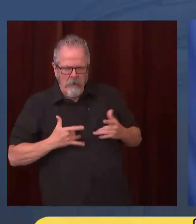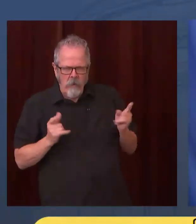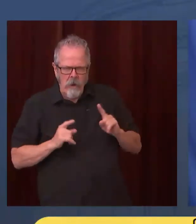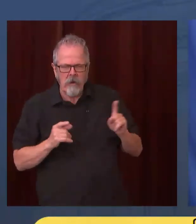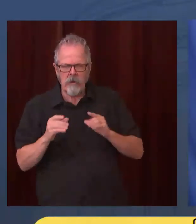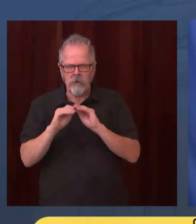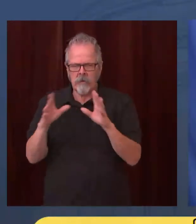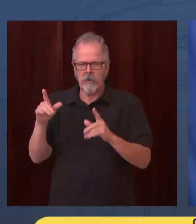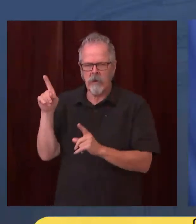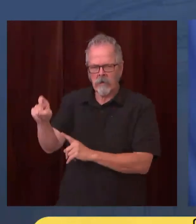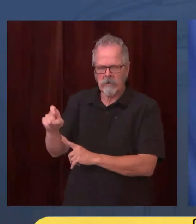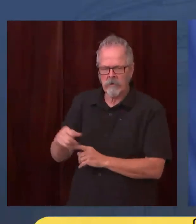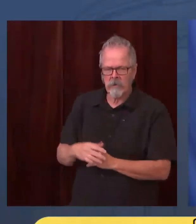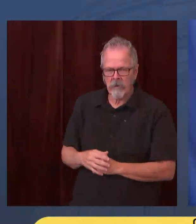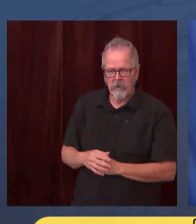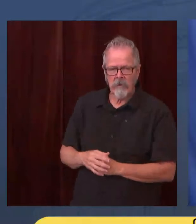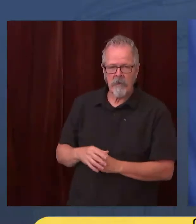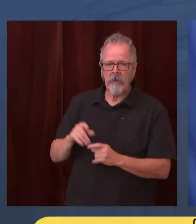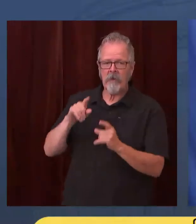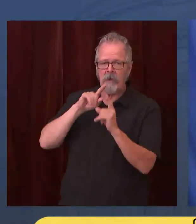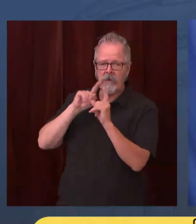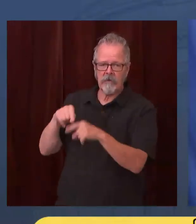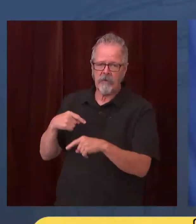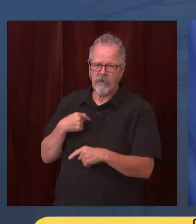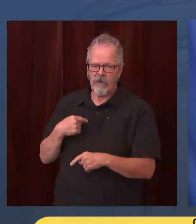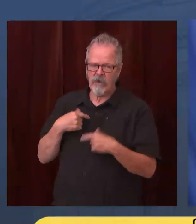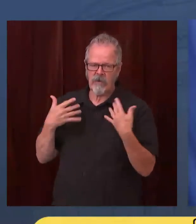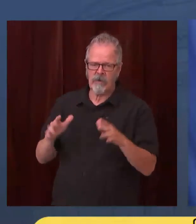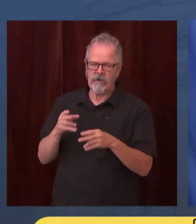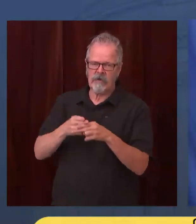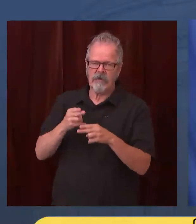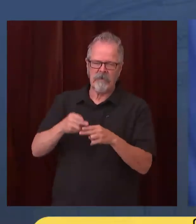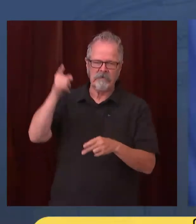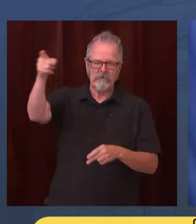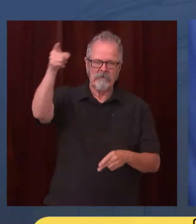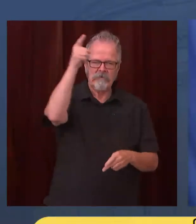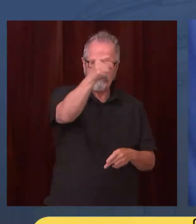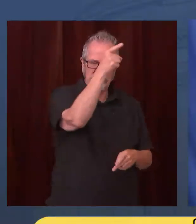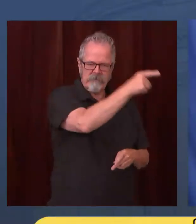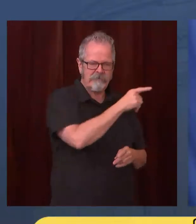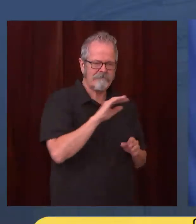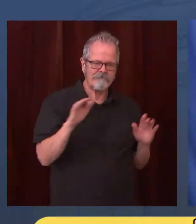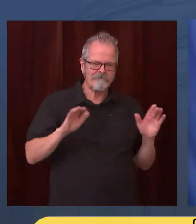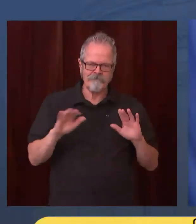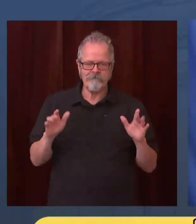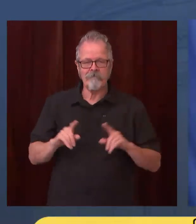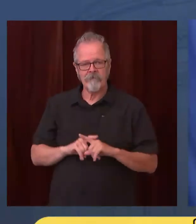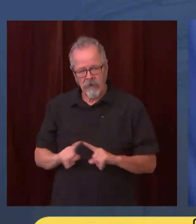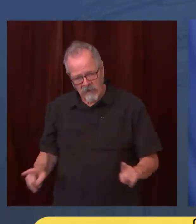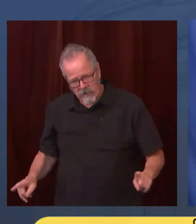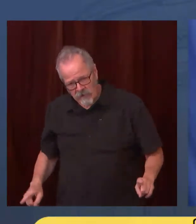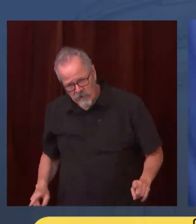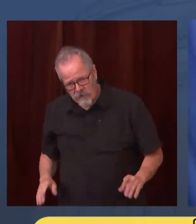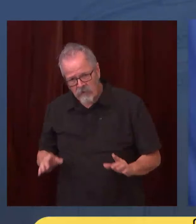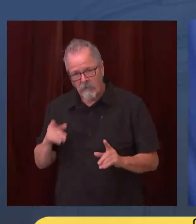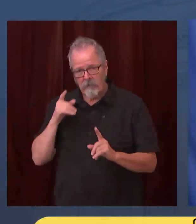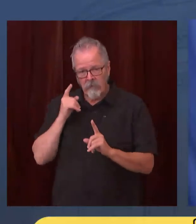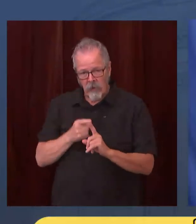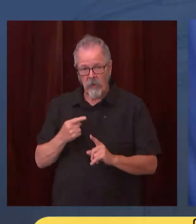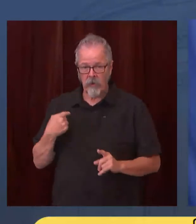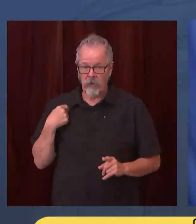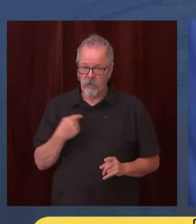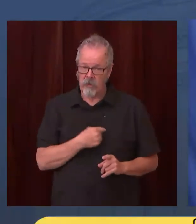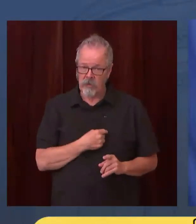people come together and they don't have the masks or they're not vaccinated, and then after the fact we have numbers of people that